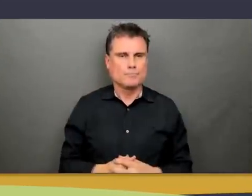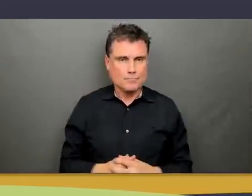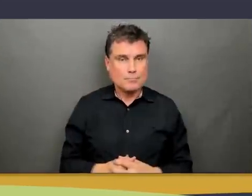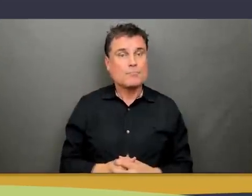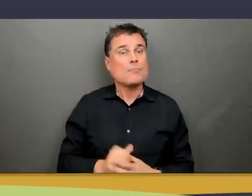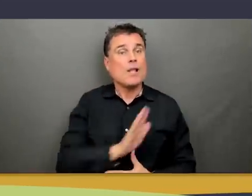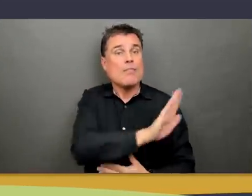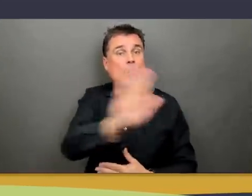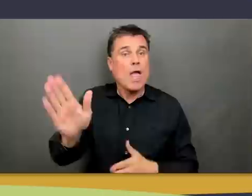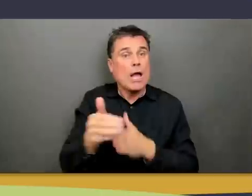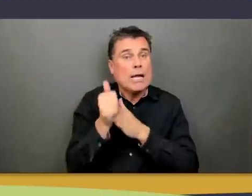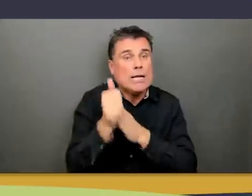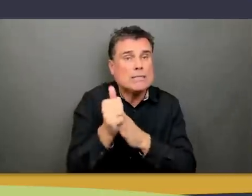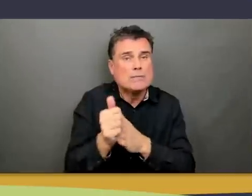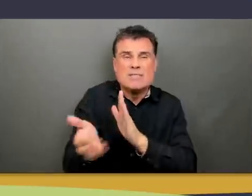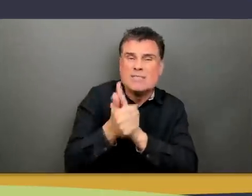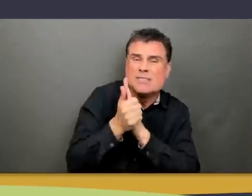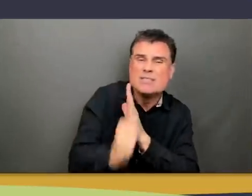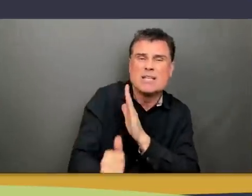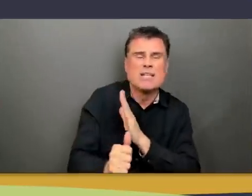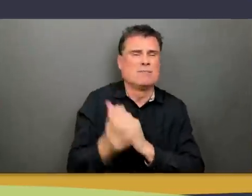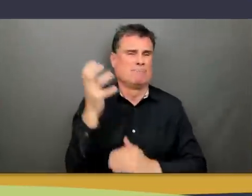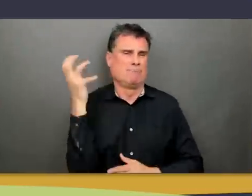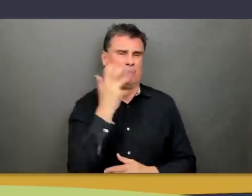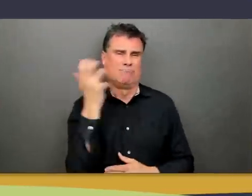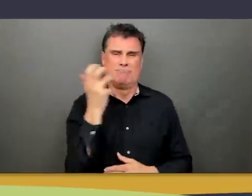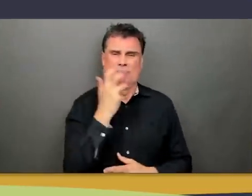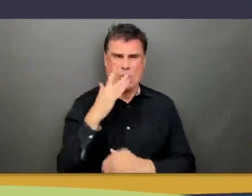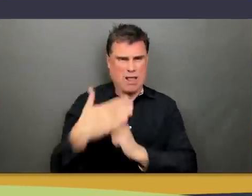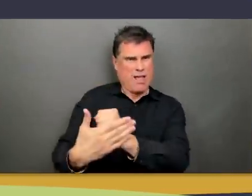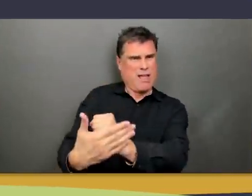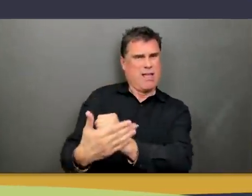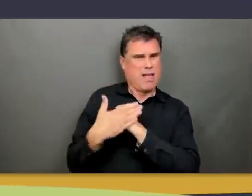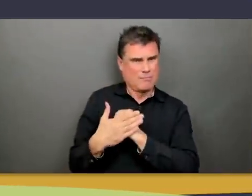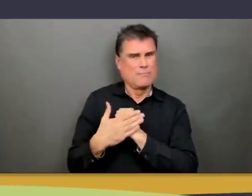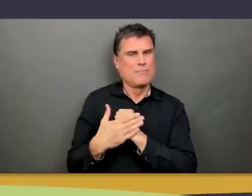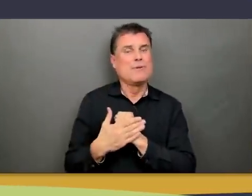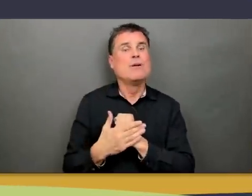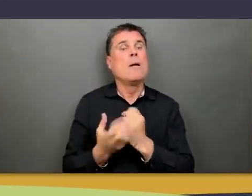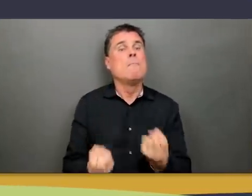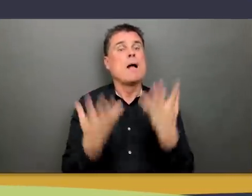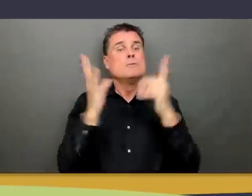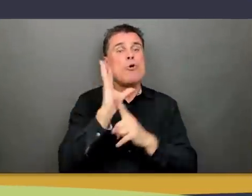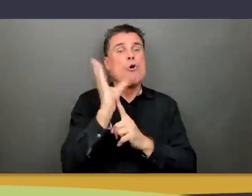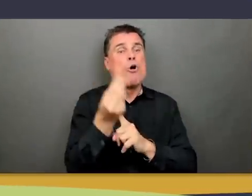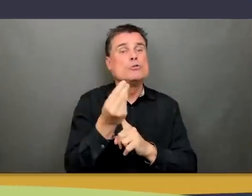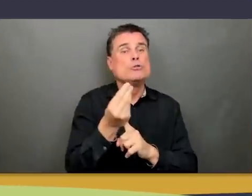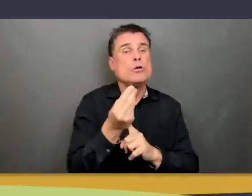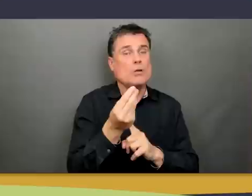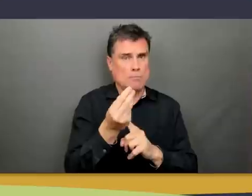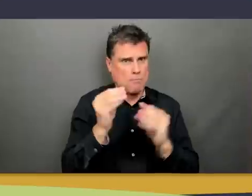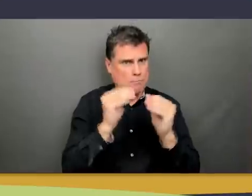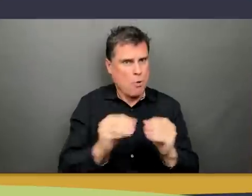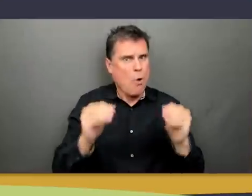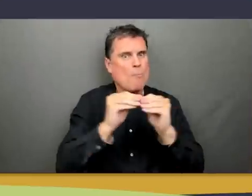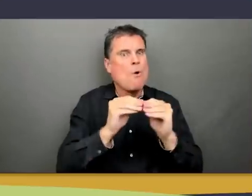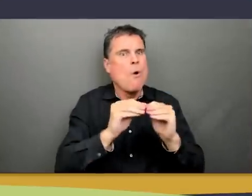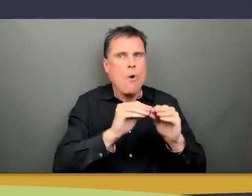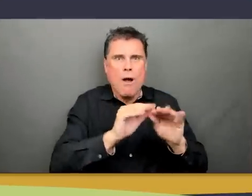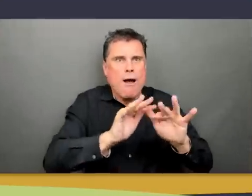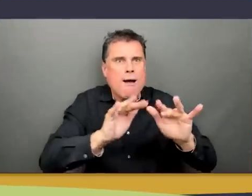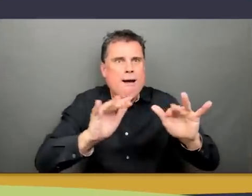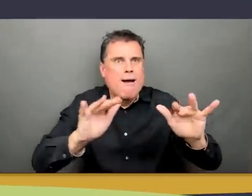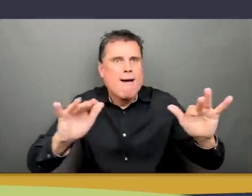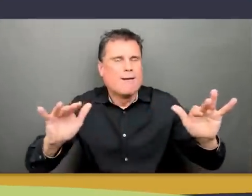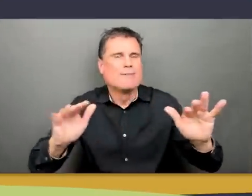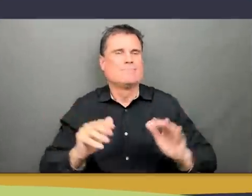enhance multiculturalism and anti-racism across BC. It's particularly fitting that we